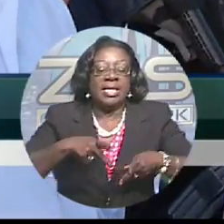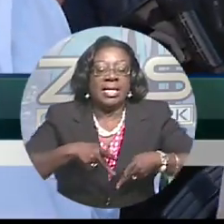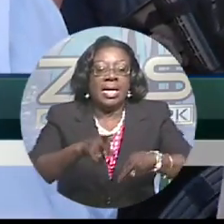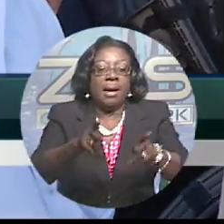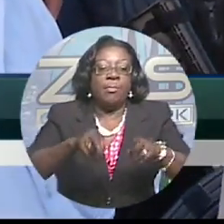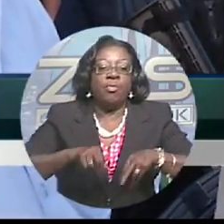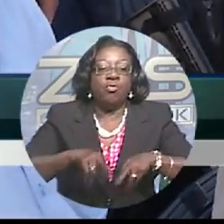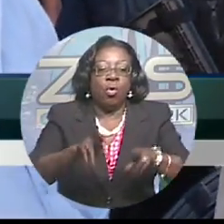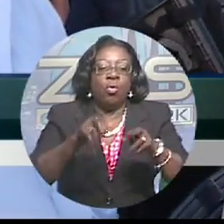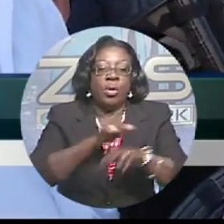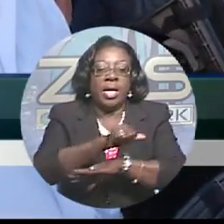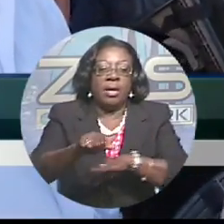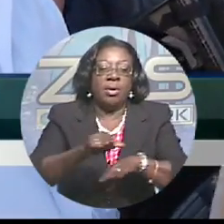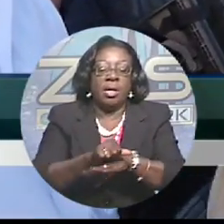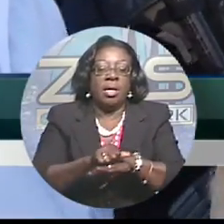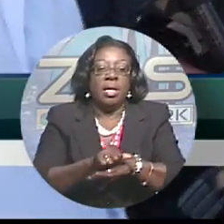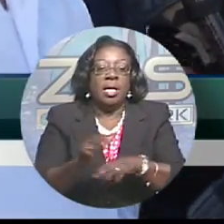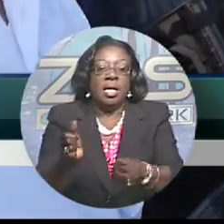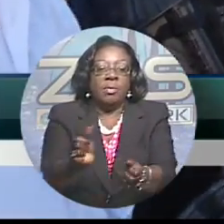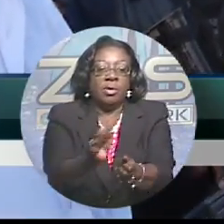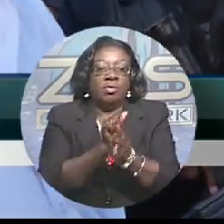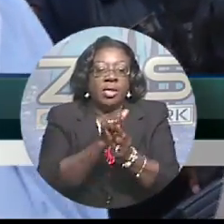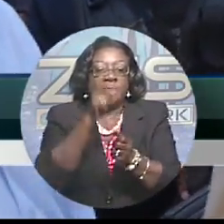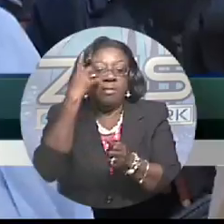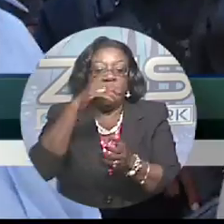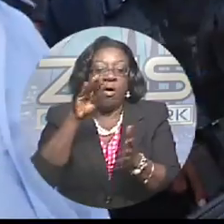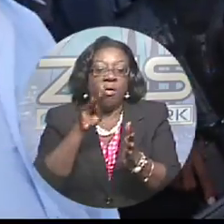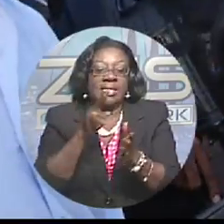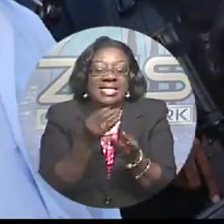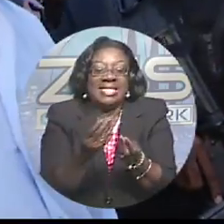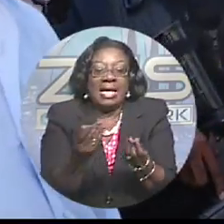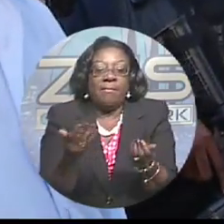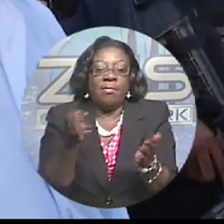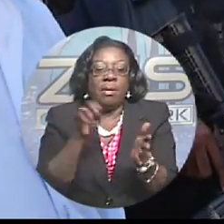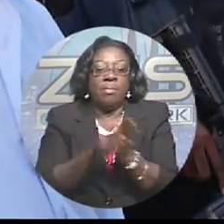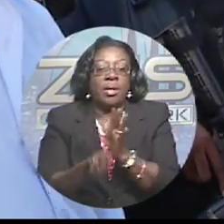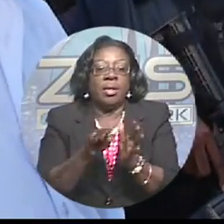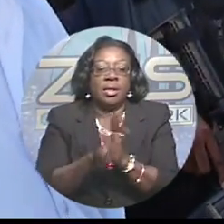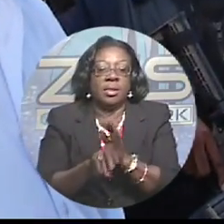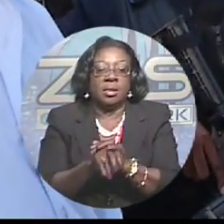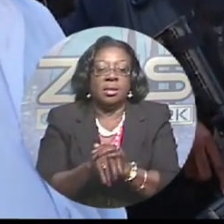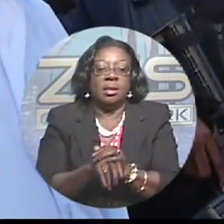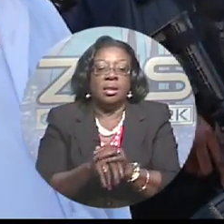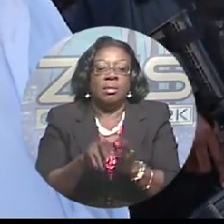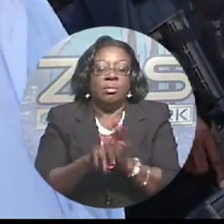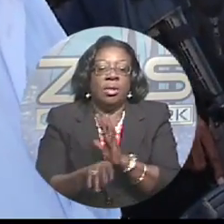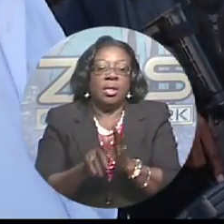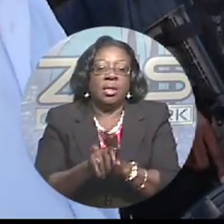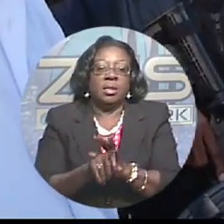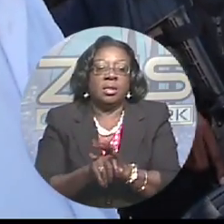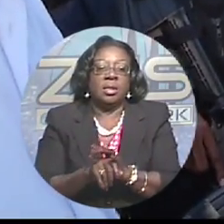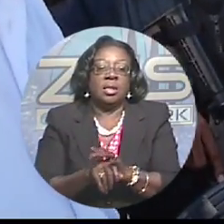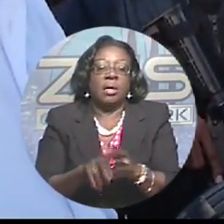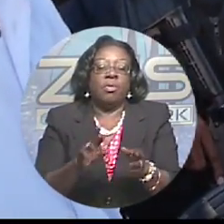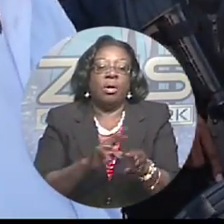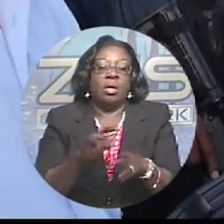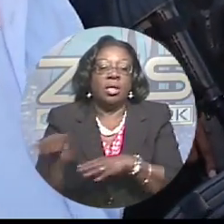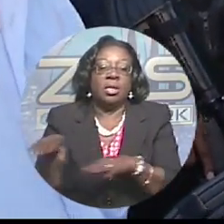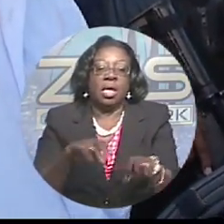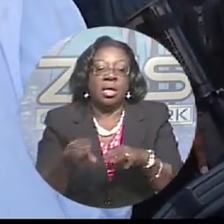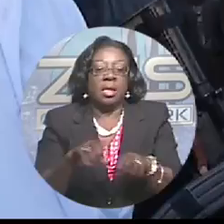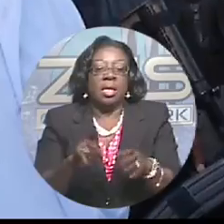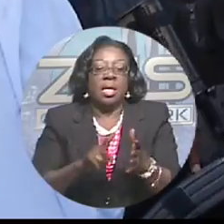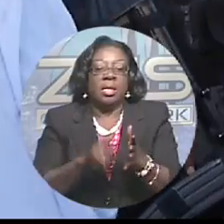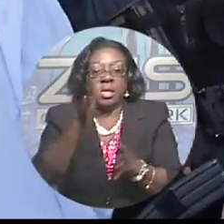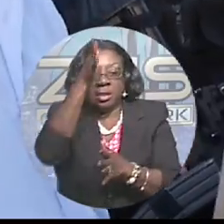area. He was arrested for murders, several murders of interest, several recent murders that were reported. This